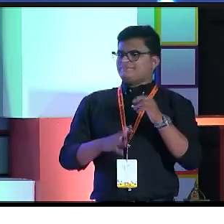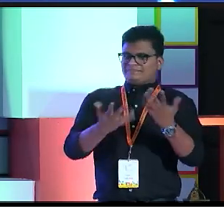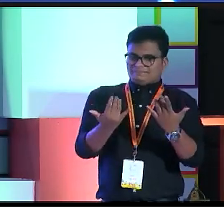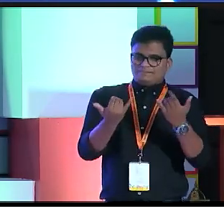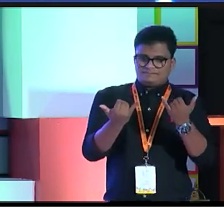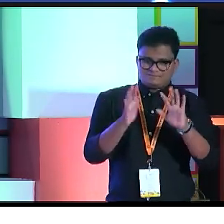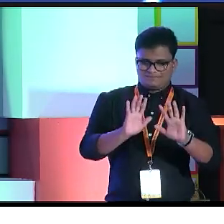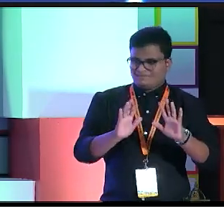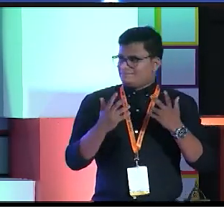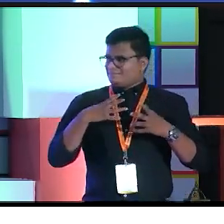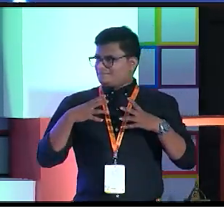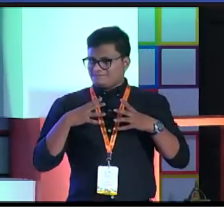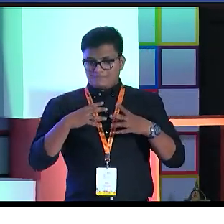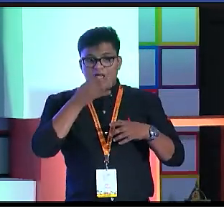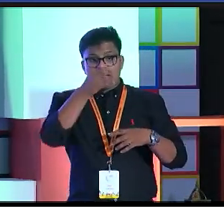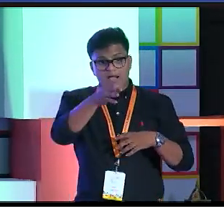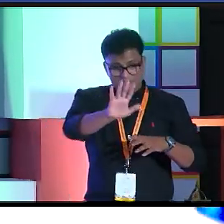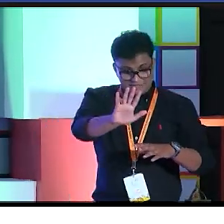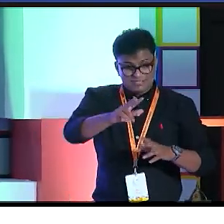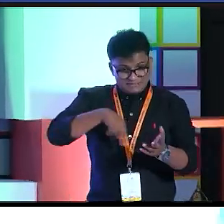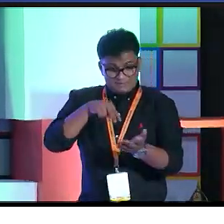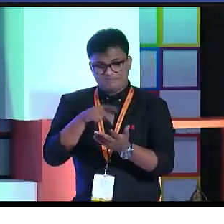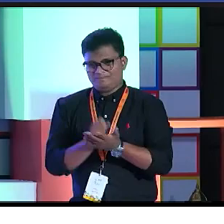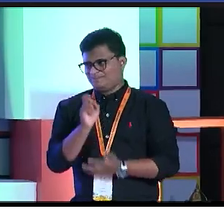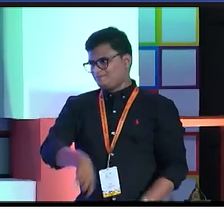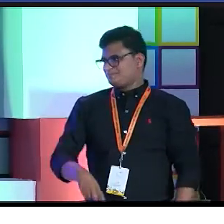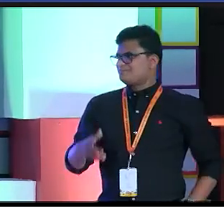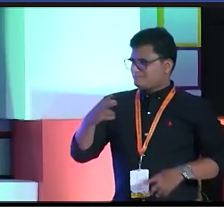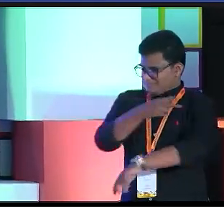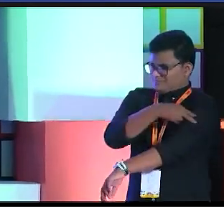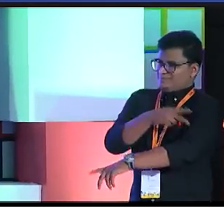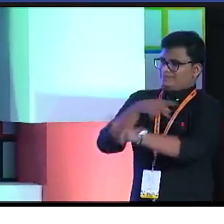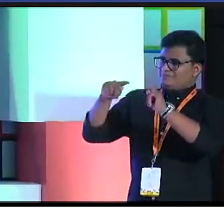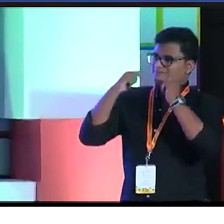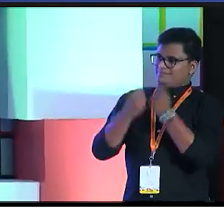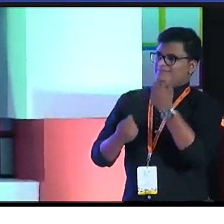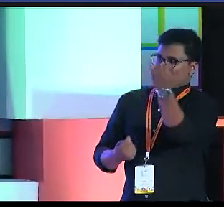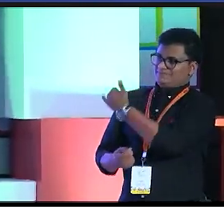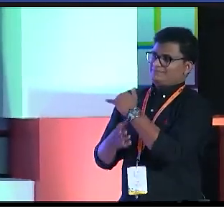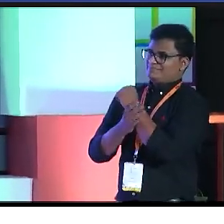come on stage. When I ask you to stand, you should. So I want to call the entire volunteer team.